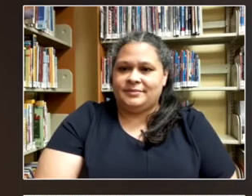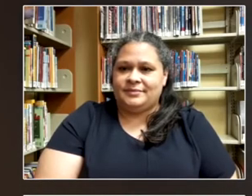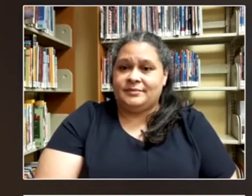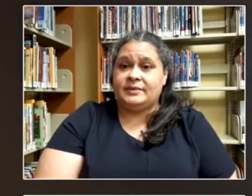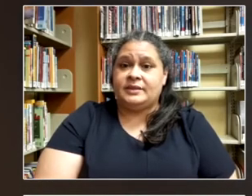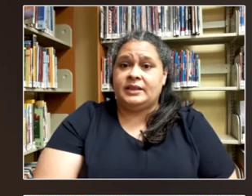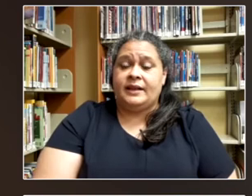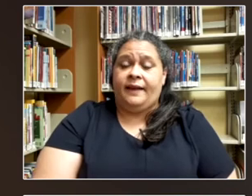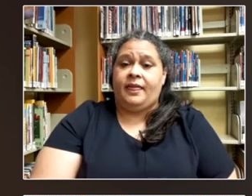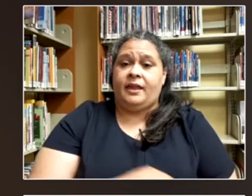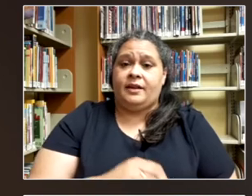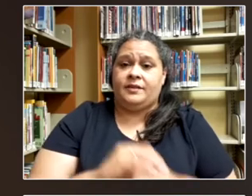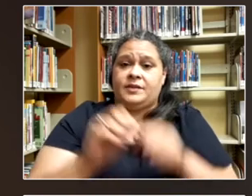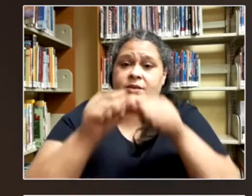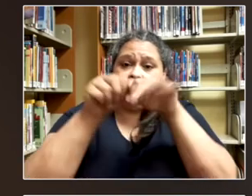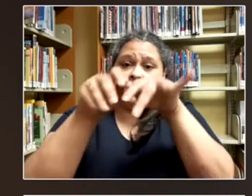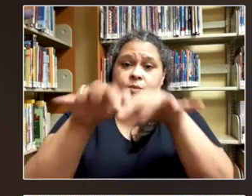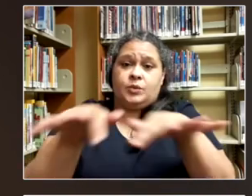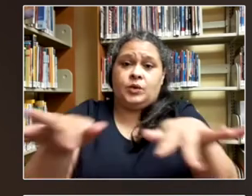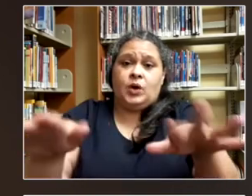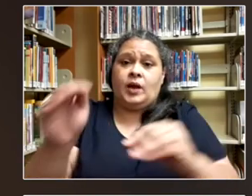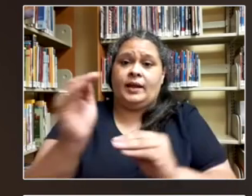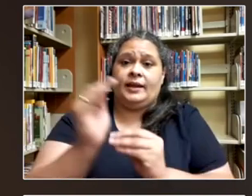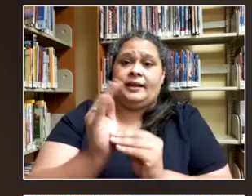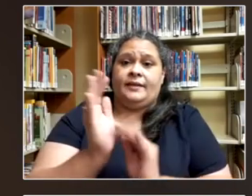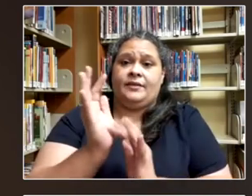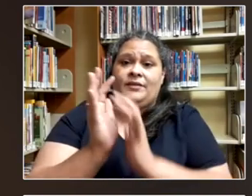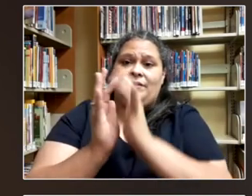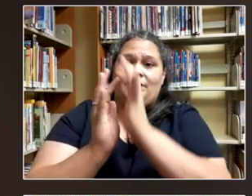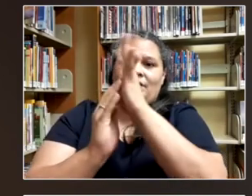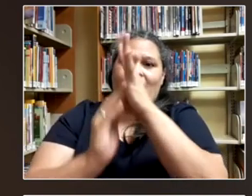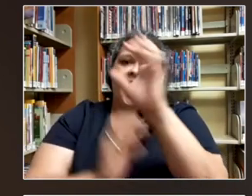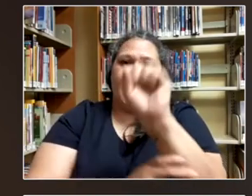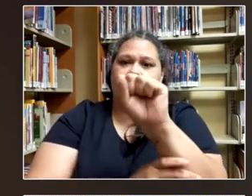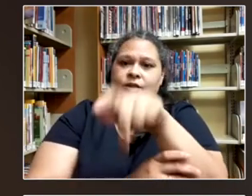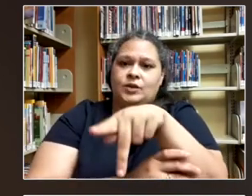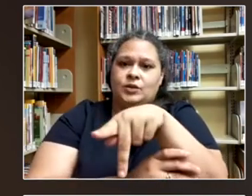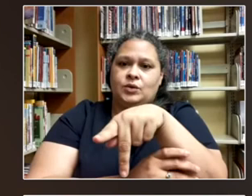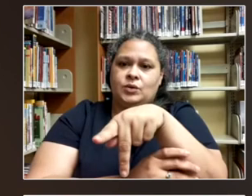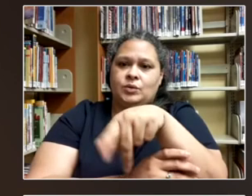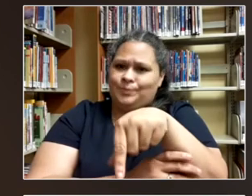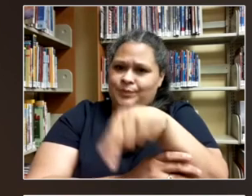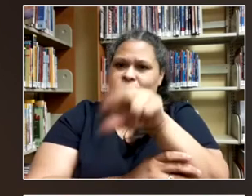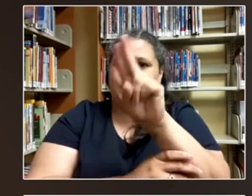Another of sprawling vines, squash, or fuzzy stems, hemp.